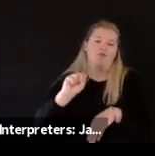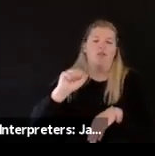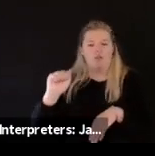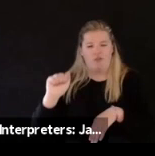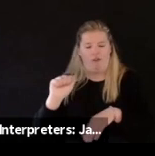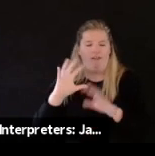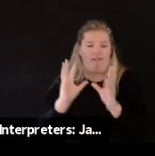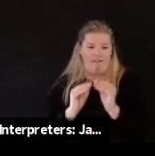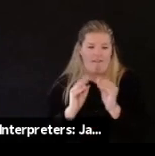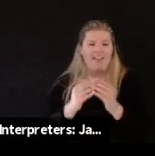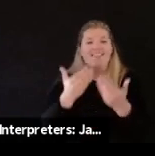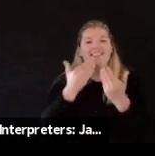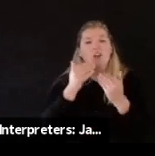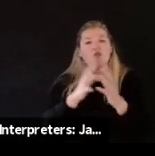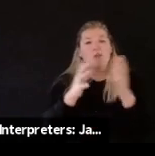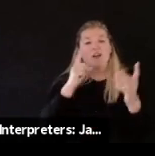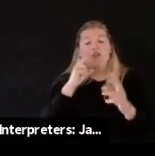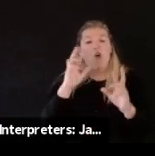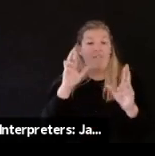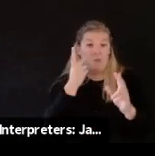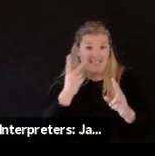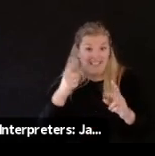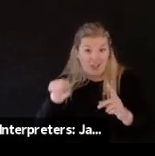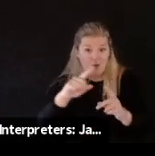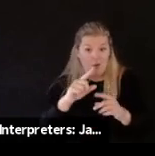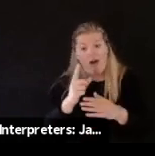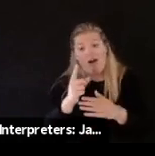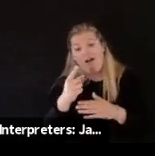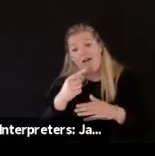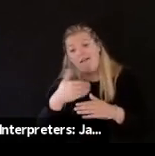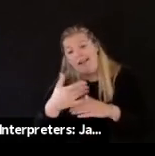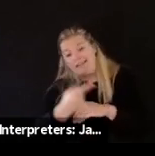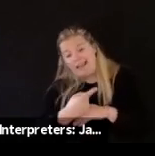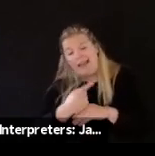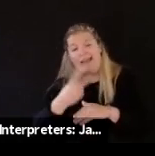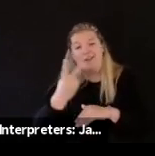see you over the next couple of days here virtually. This will